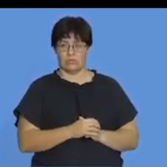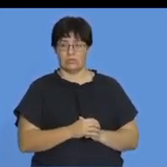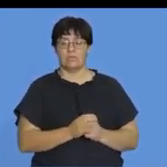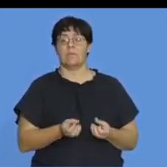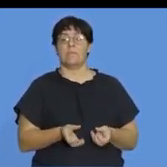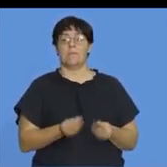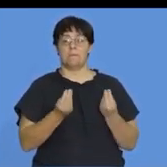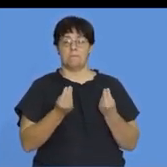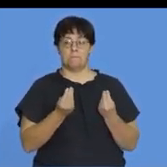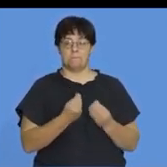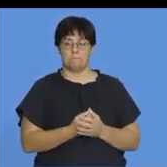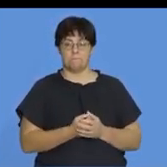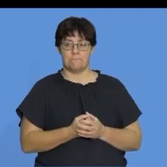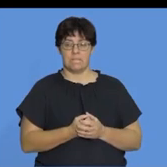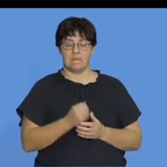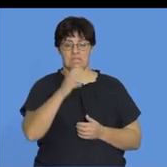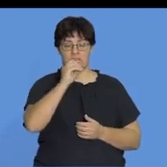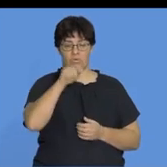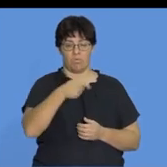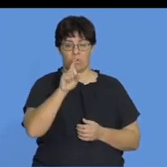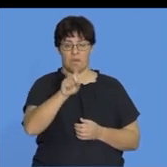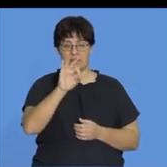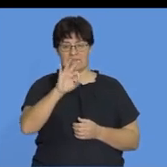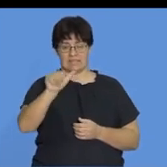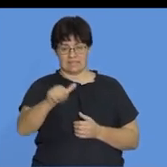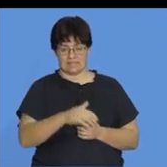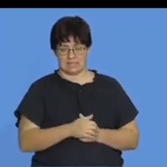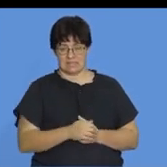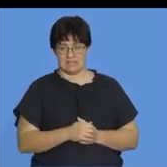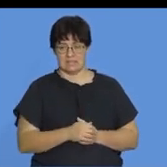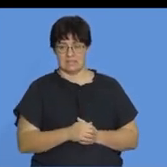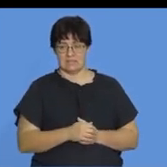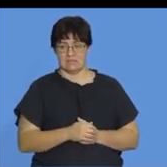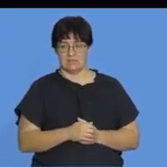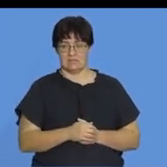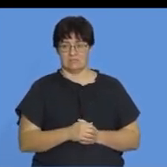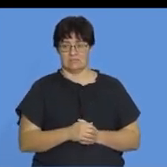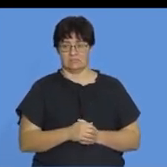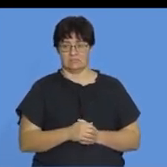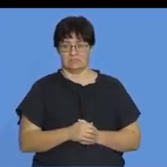Then this gives us, as a decimal fraction, 0.136, right?